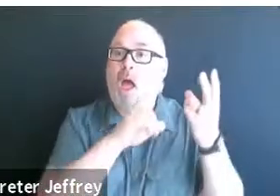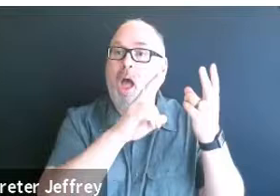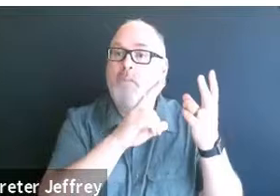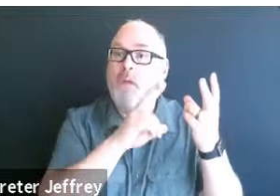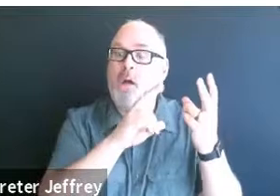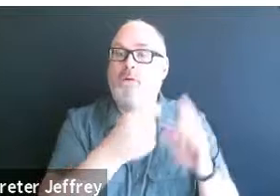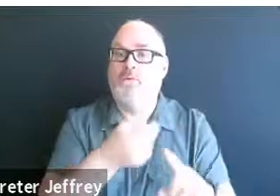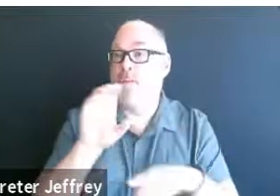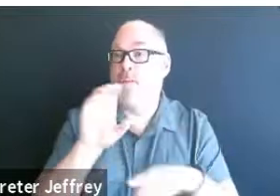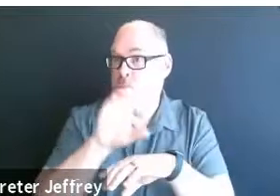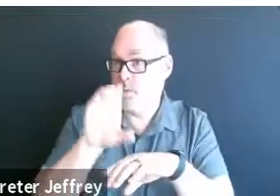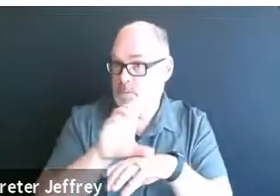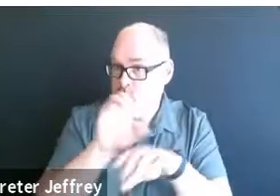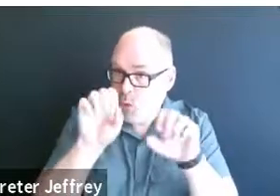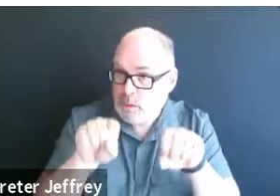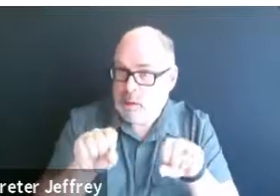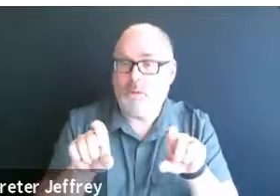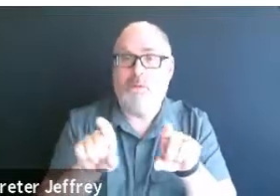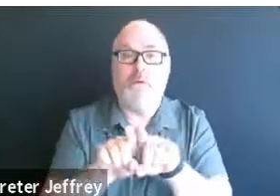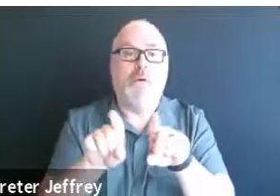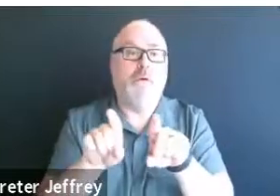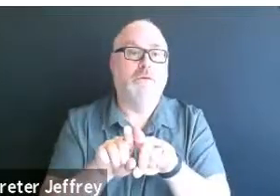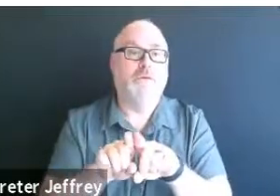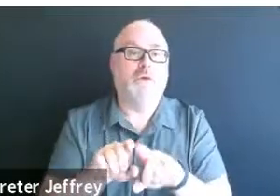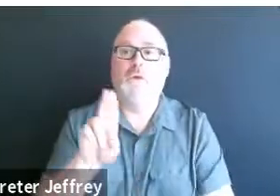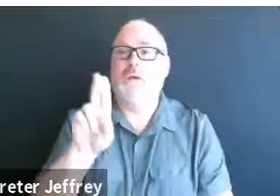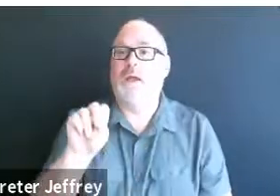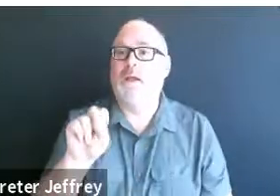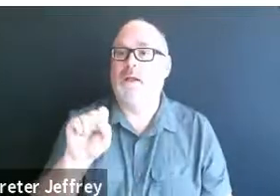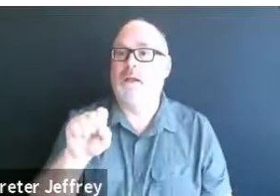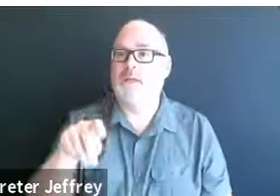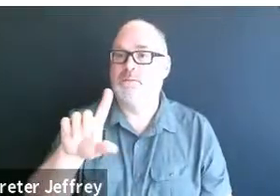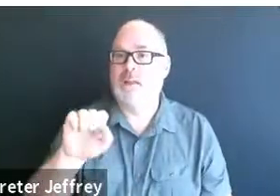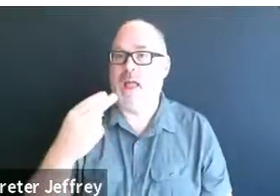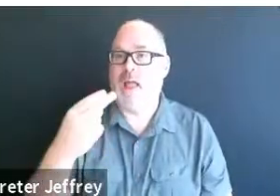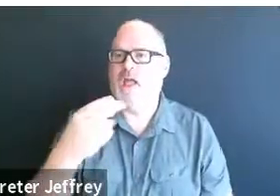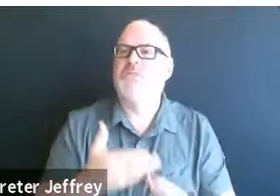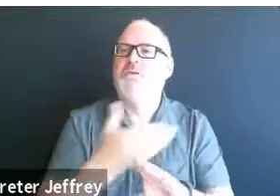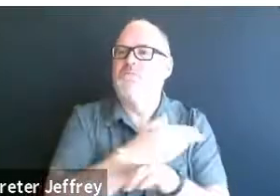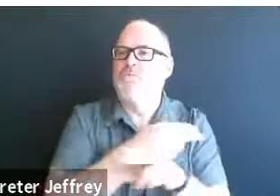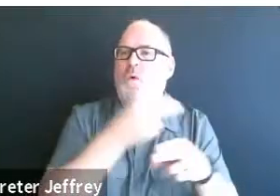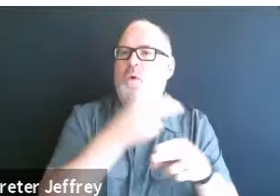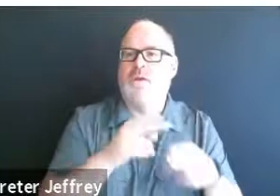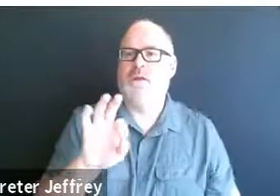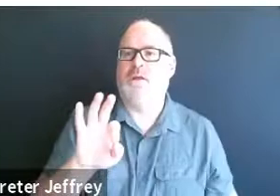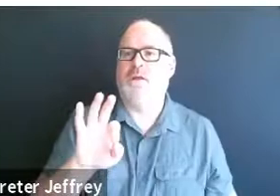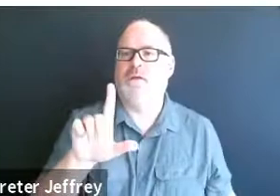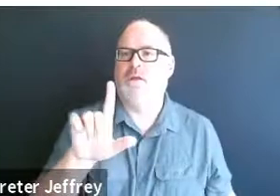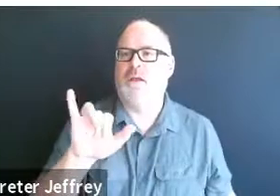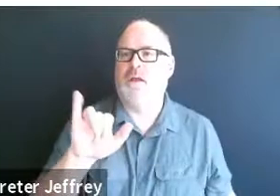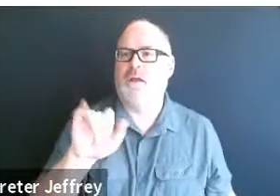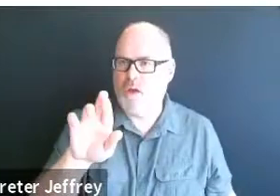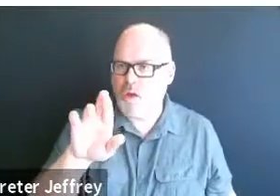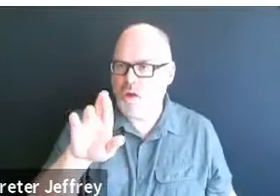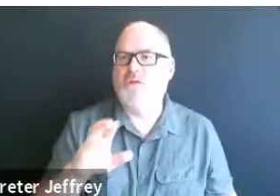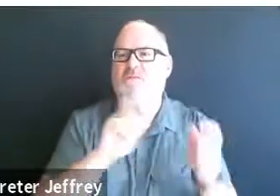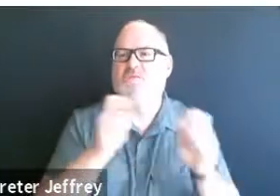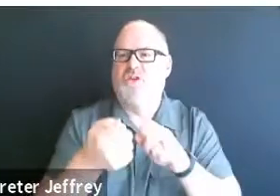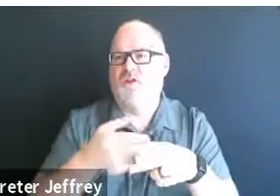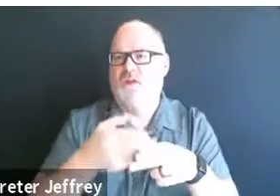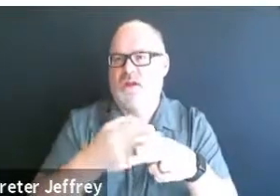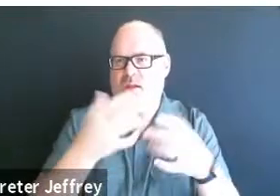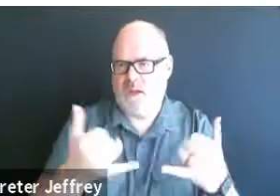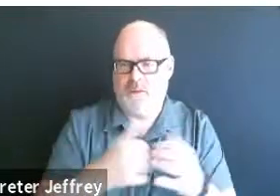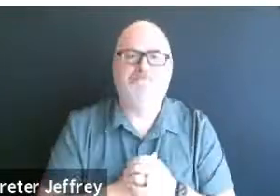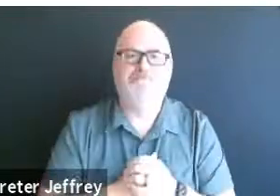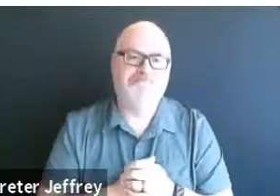from your computer, you can upload to Unsplash. It used to be Flickr, but it is now Unsplash, or her website. So you're